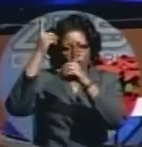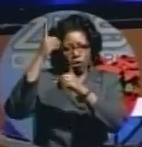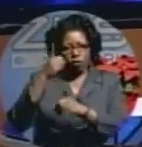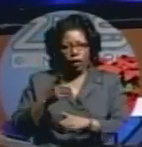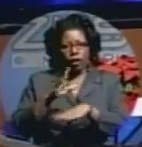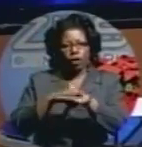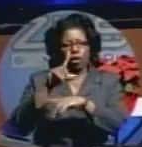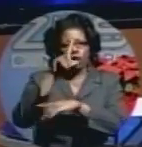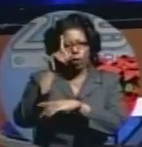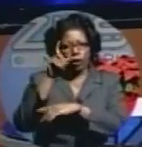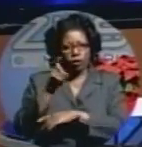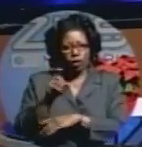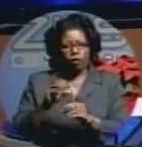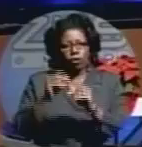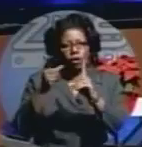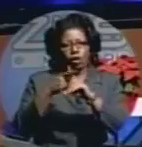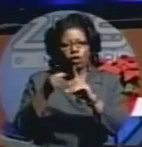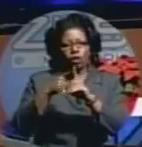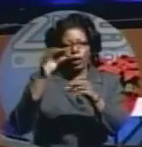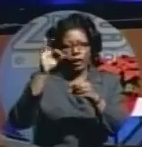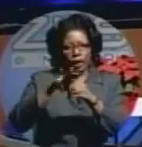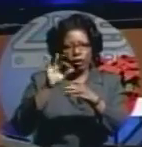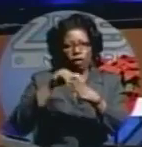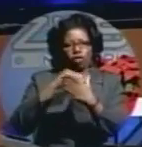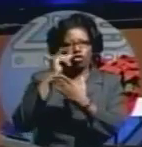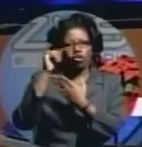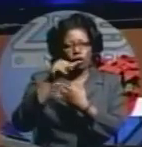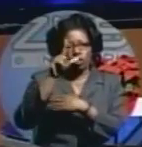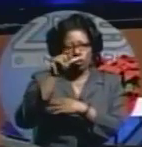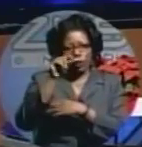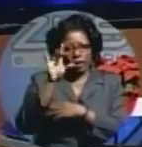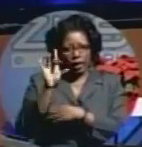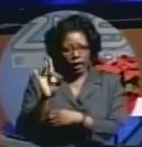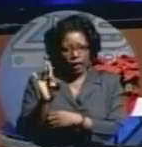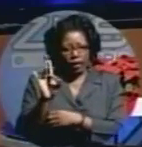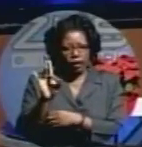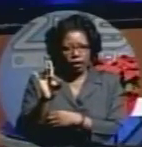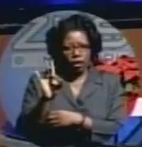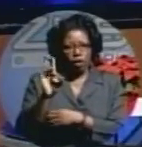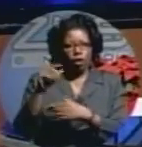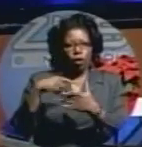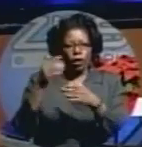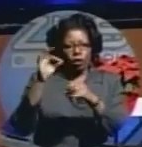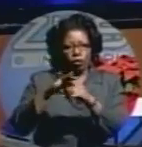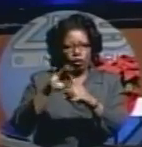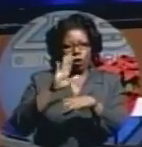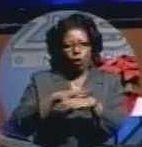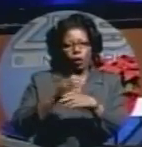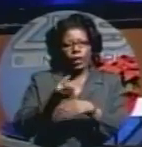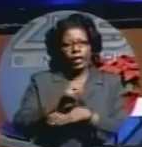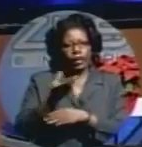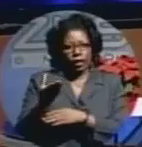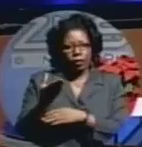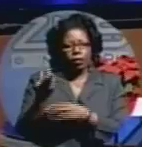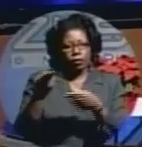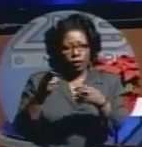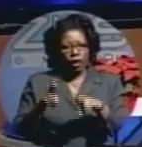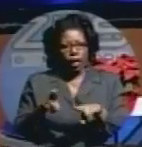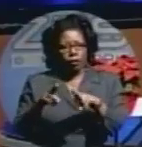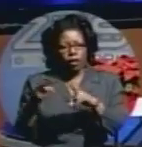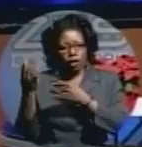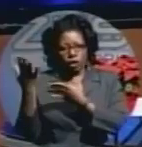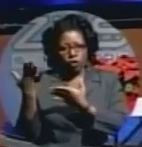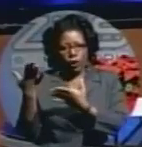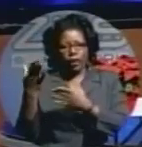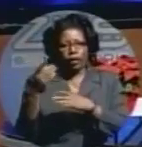on the questions which will be put to the electorate come January 28th, when a referendum on gaming is to be held. He says he's